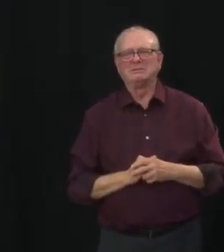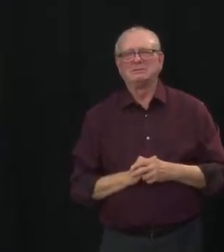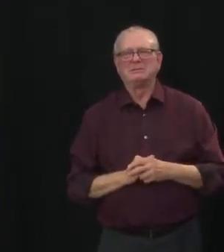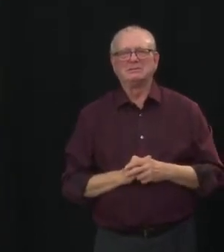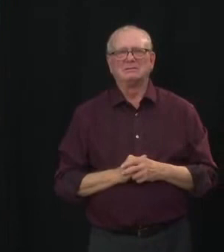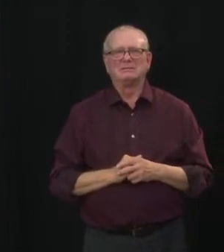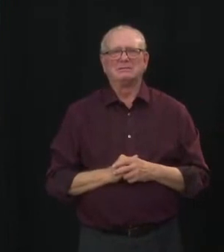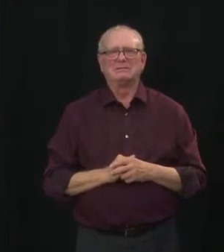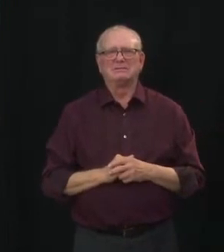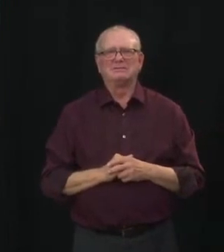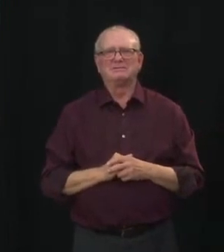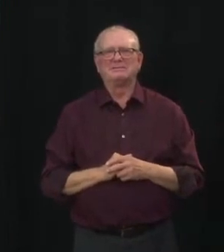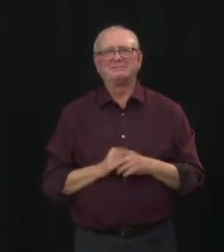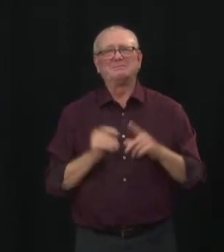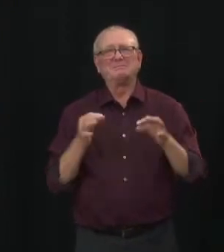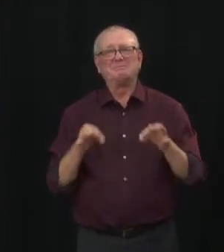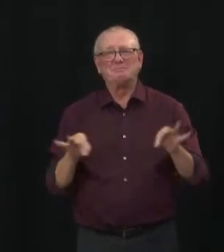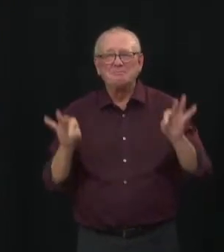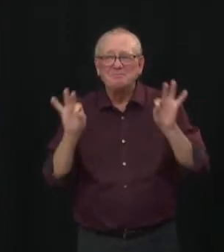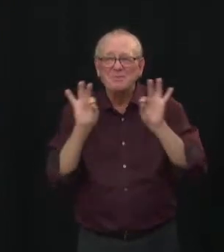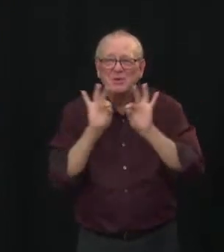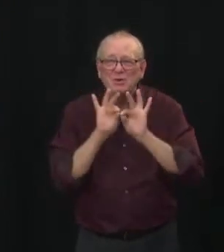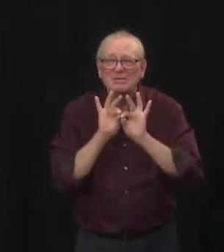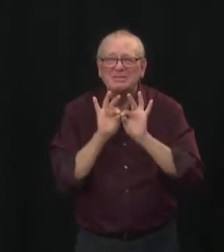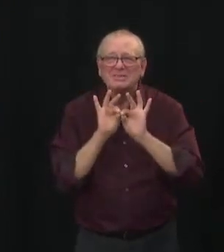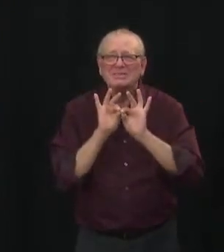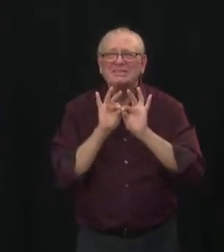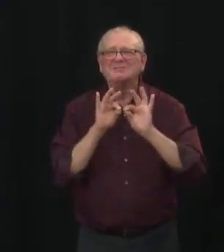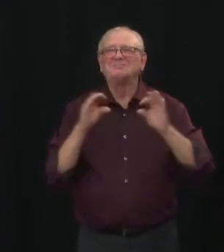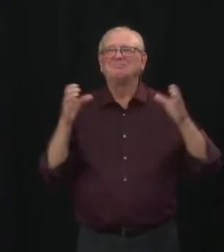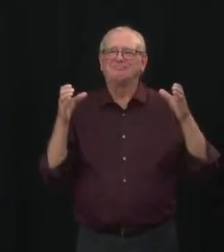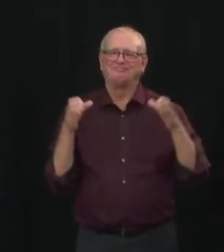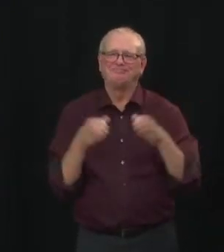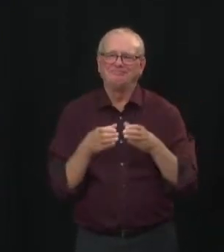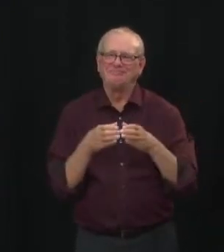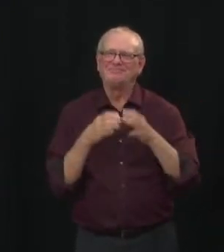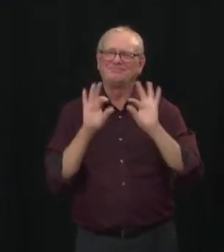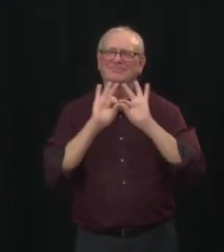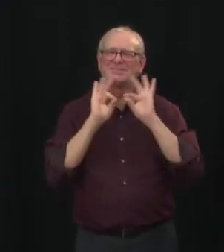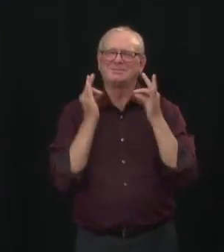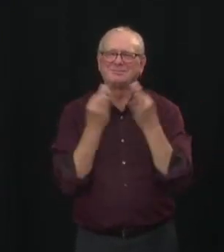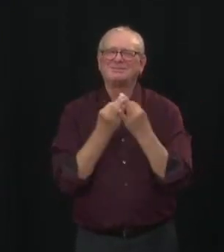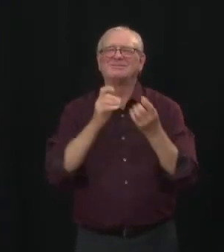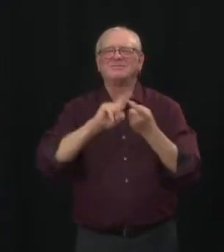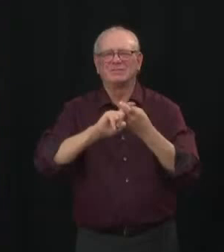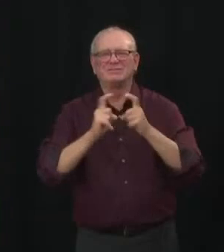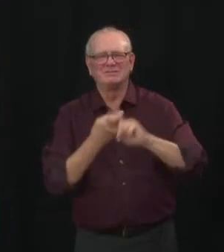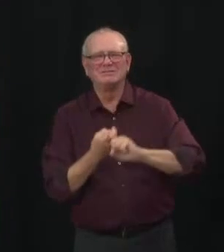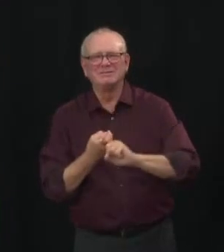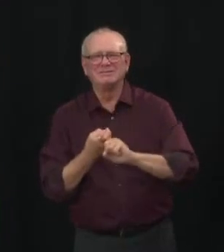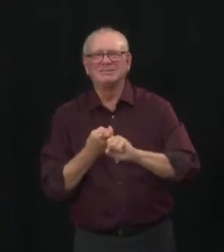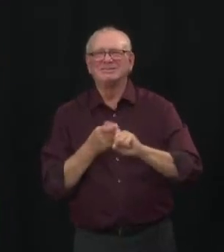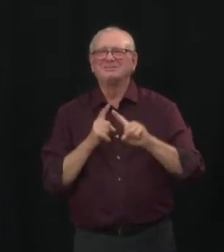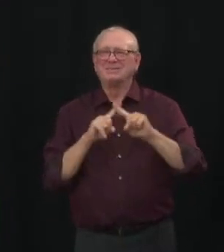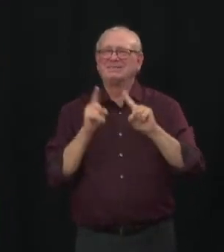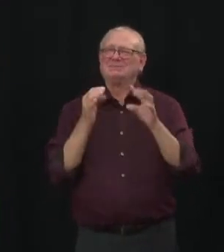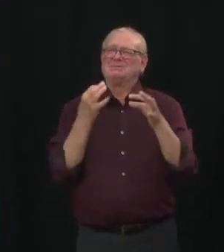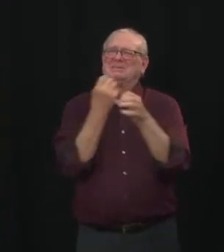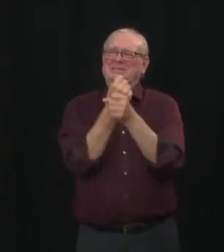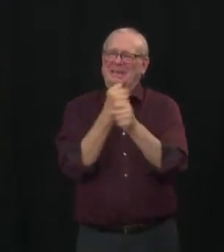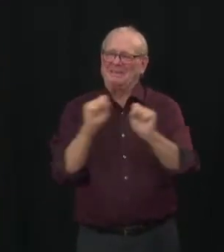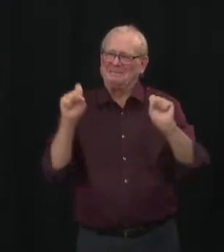again, want to keep the people that we care about safe and our communities safe. Thanks, Dr. Hinshaw. Lauren, do you have a follow-up?